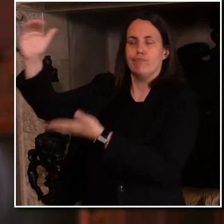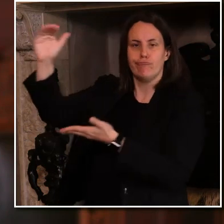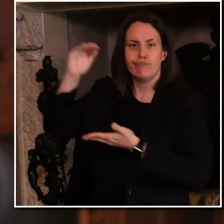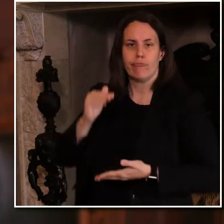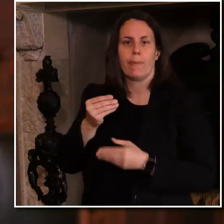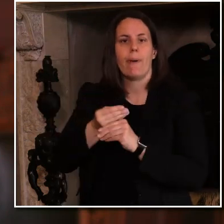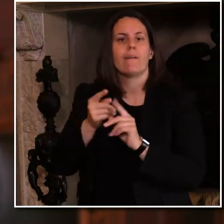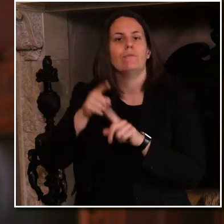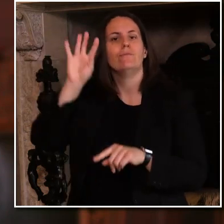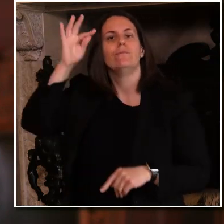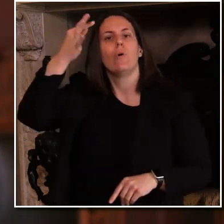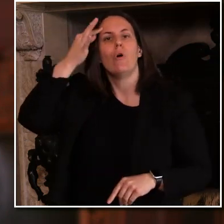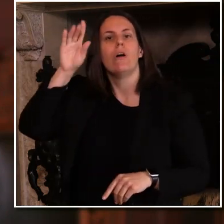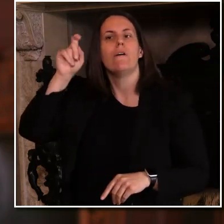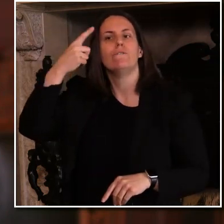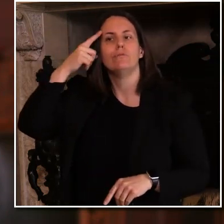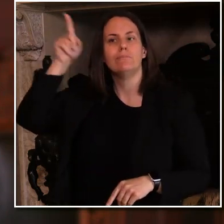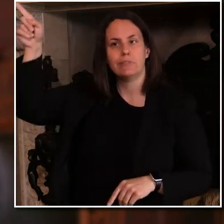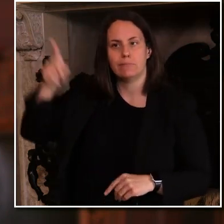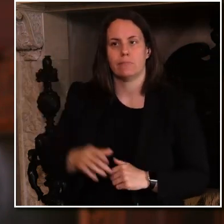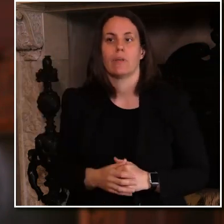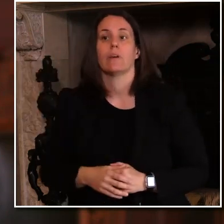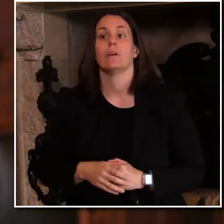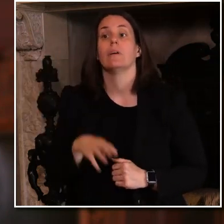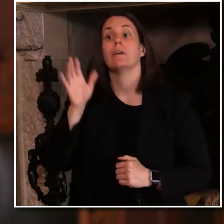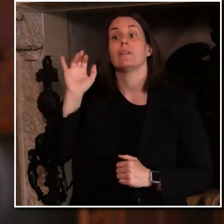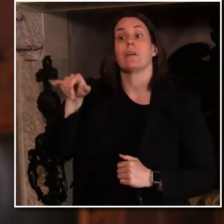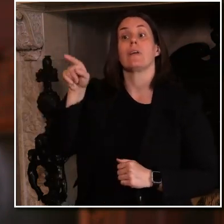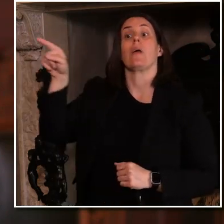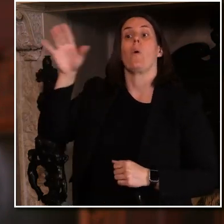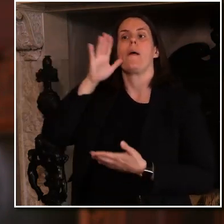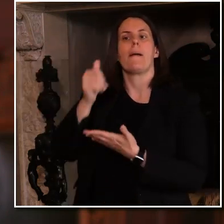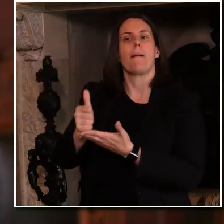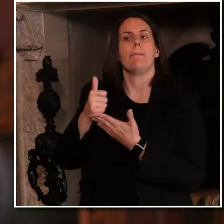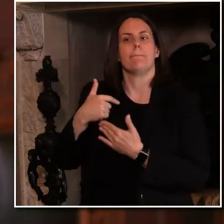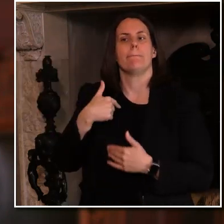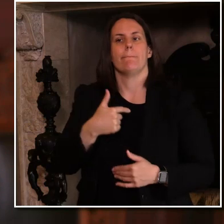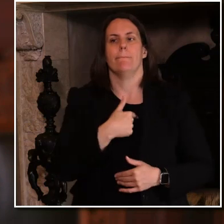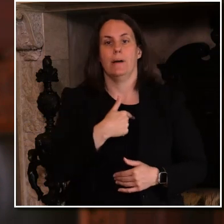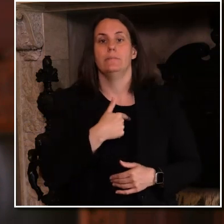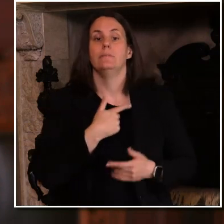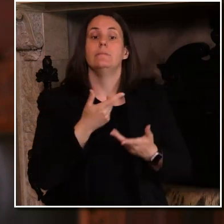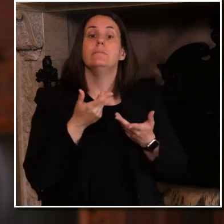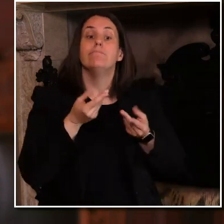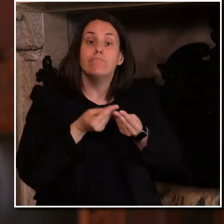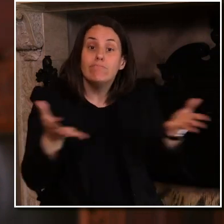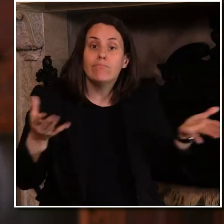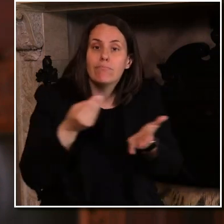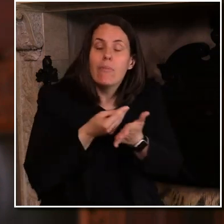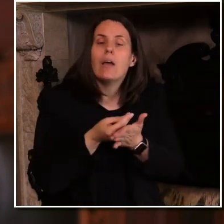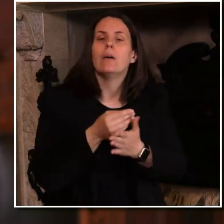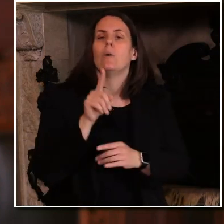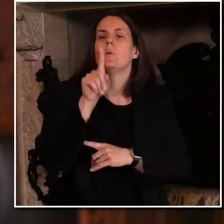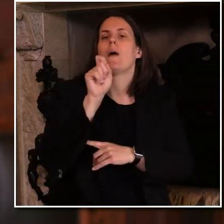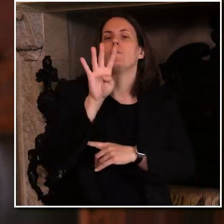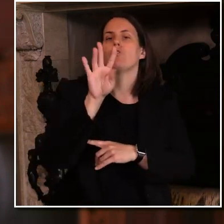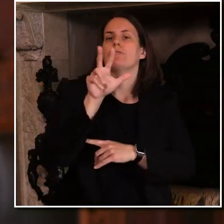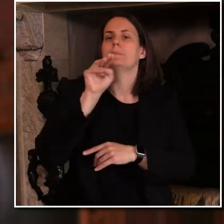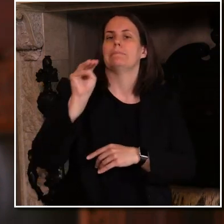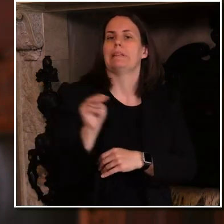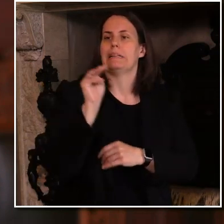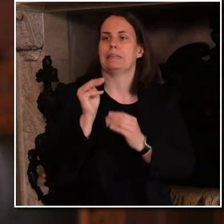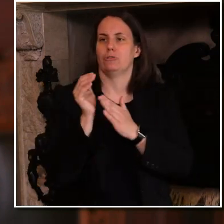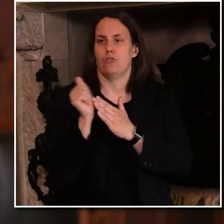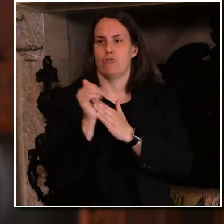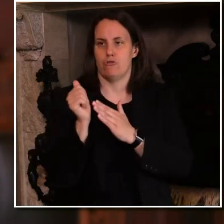over $140 million in food benefits for families with children who receive free or reduced price lunches